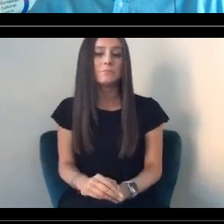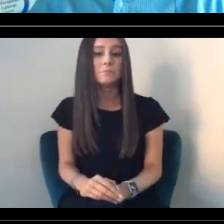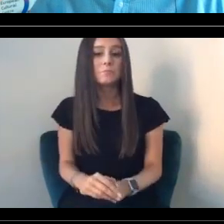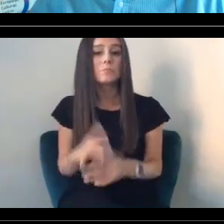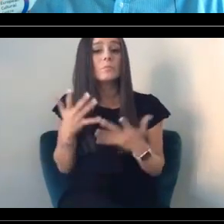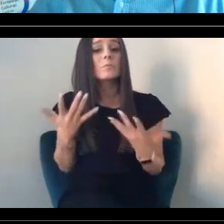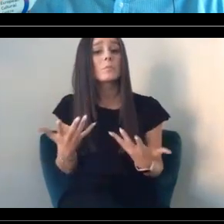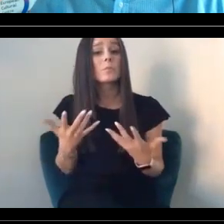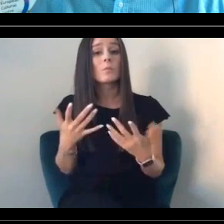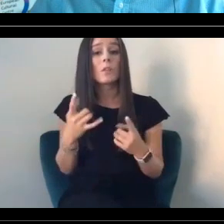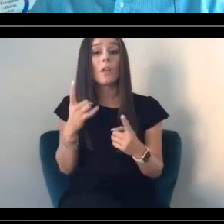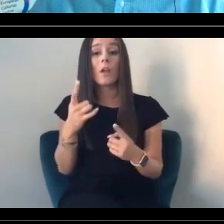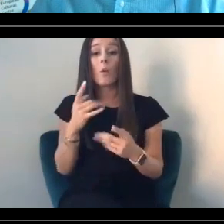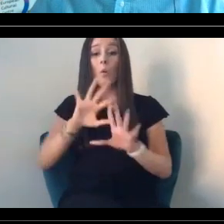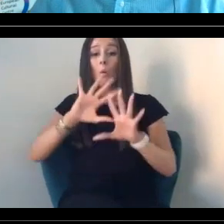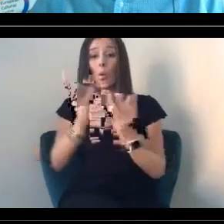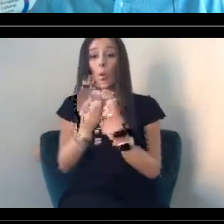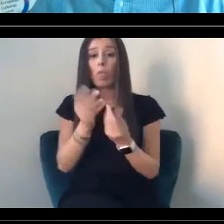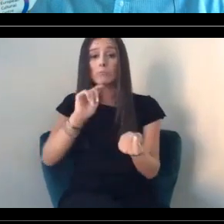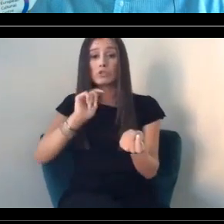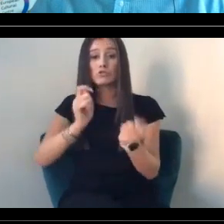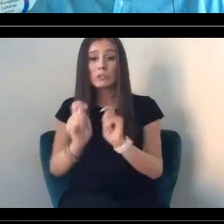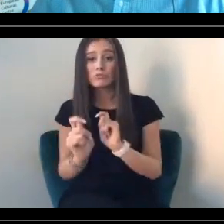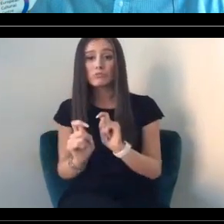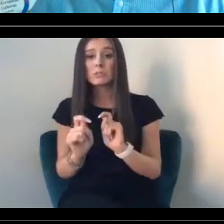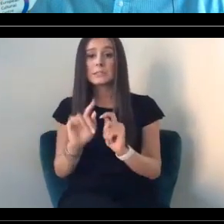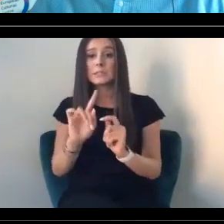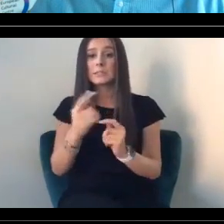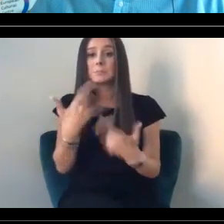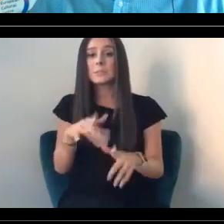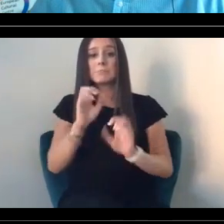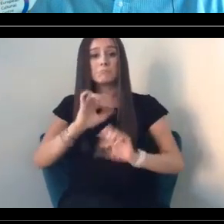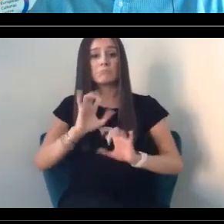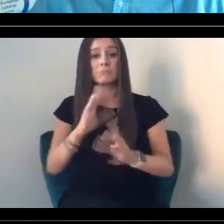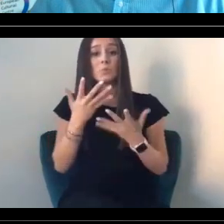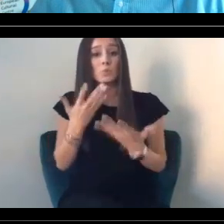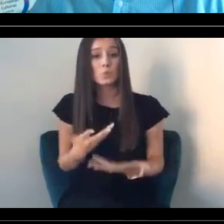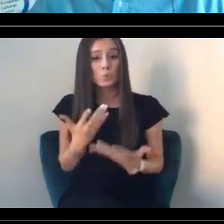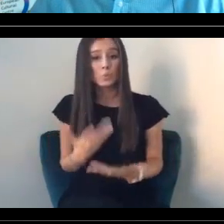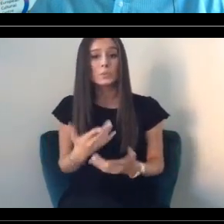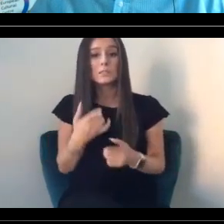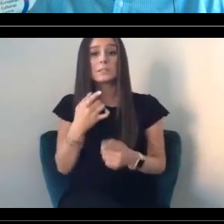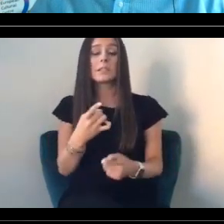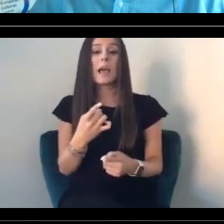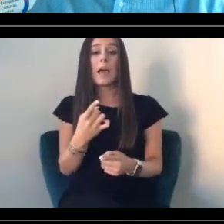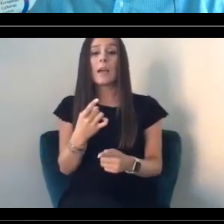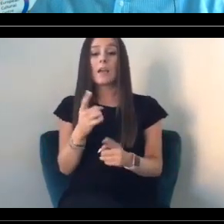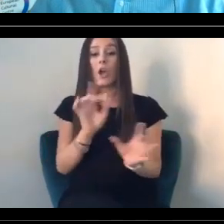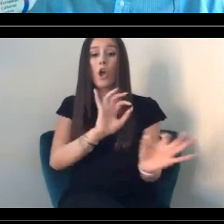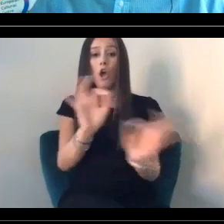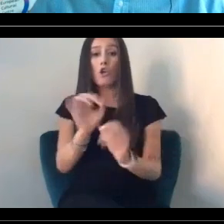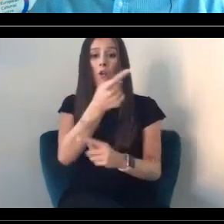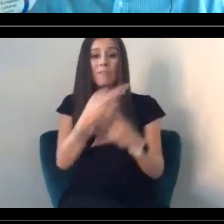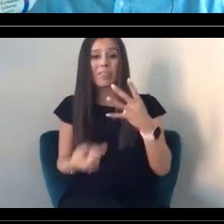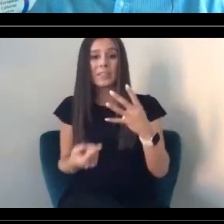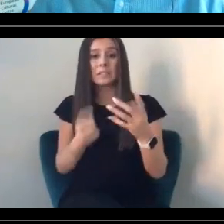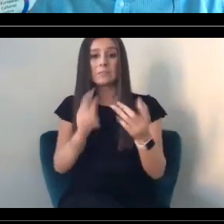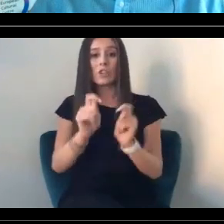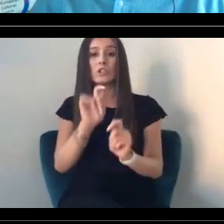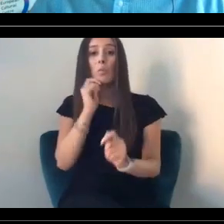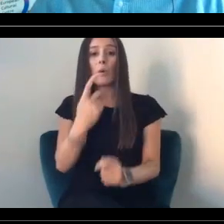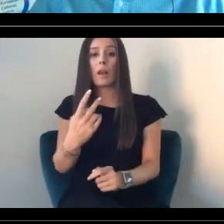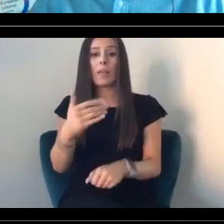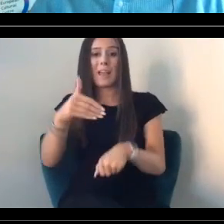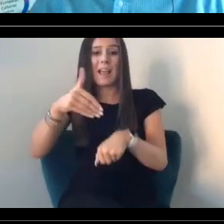the refinements being consulted upon are anticipated to affect Luddsdown or